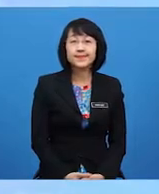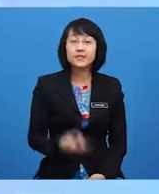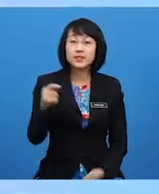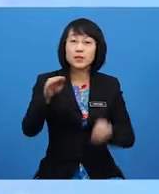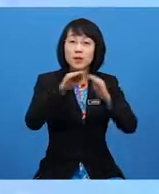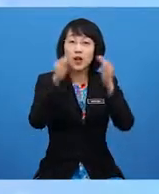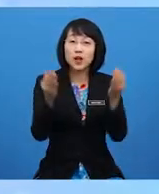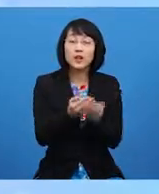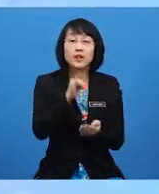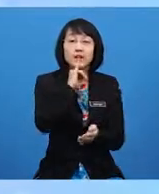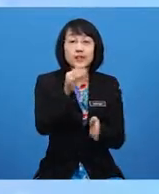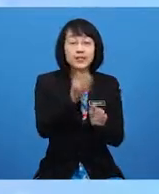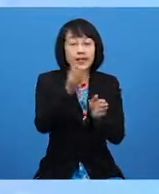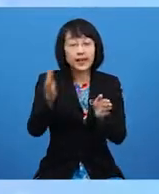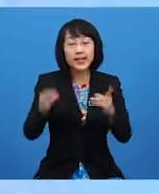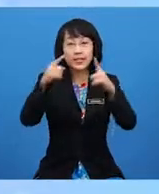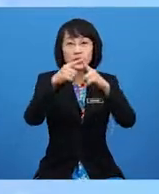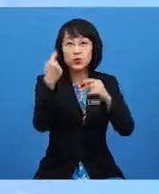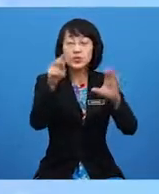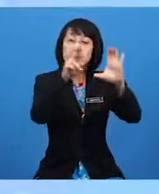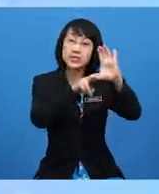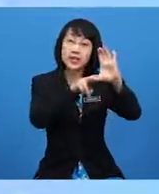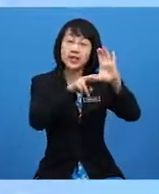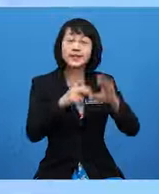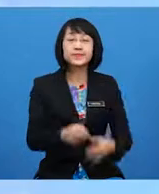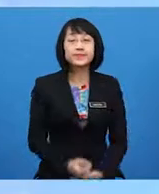The ball is next to the chair.